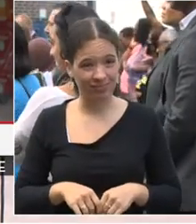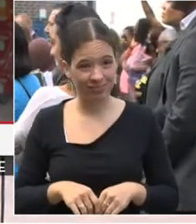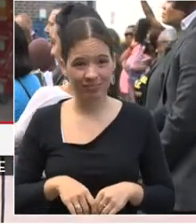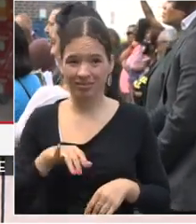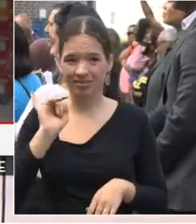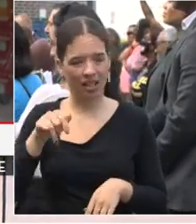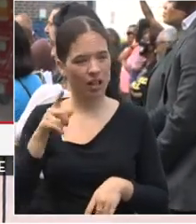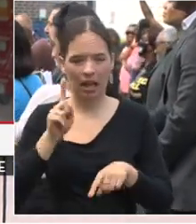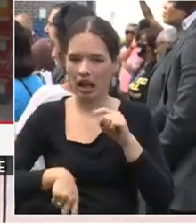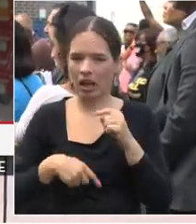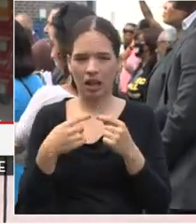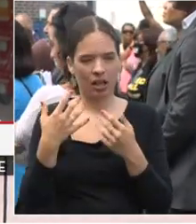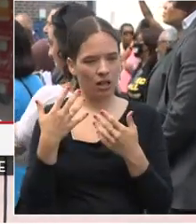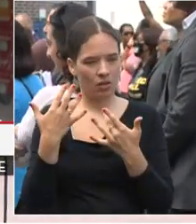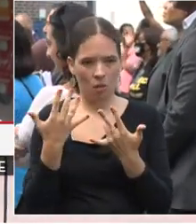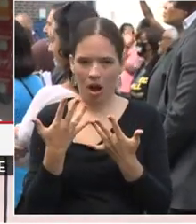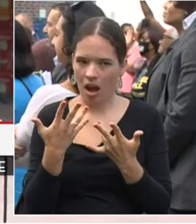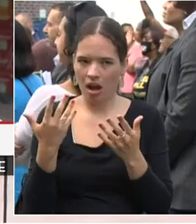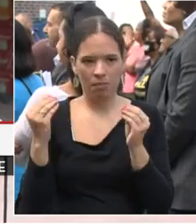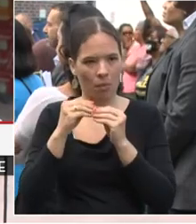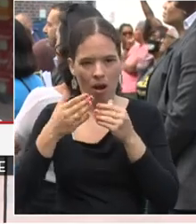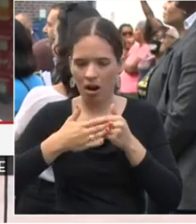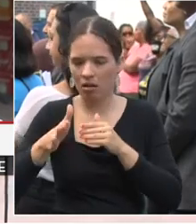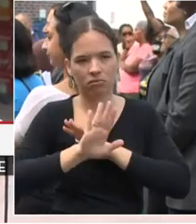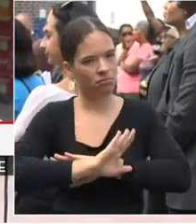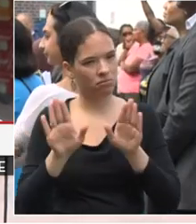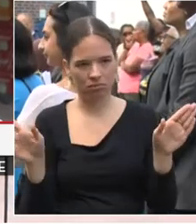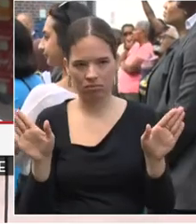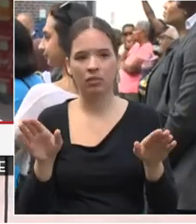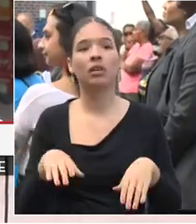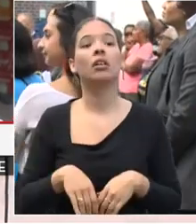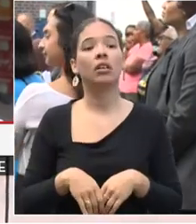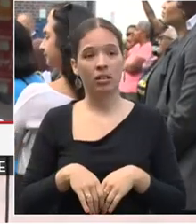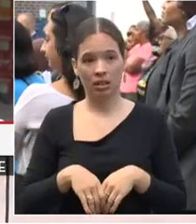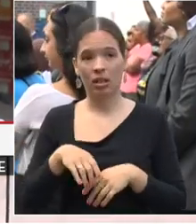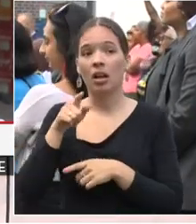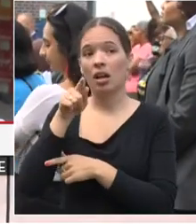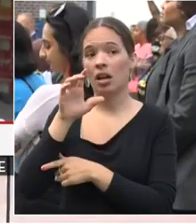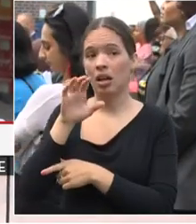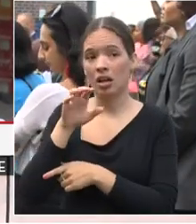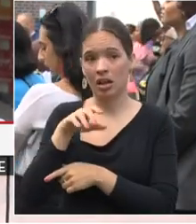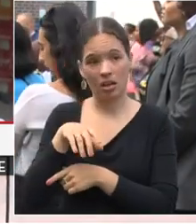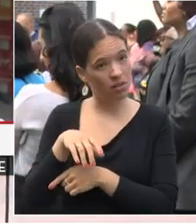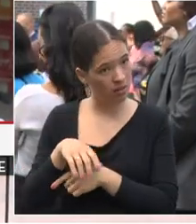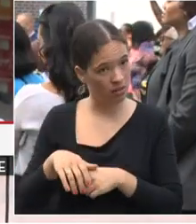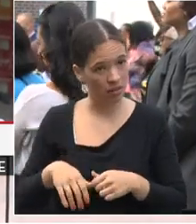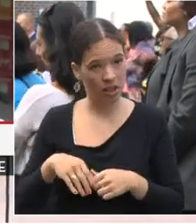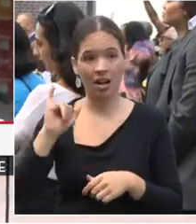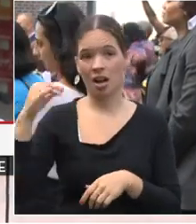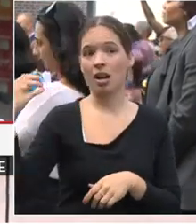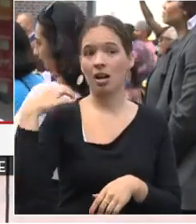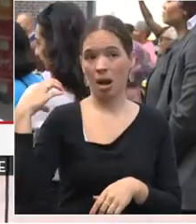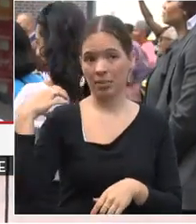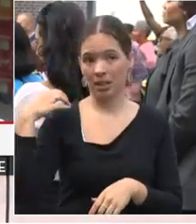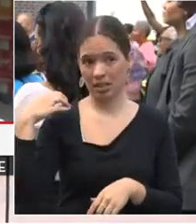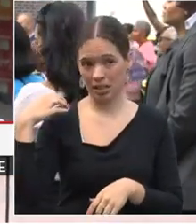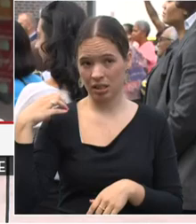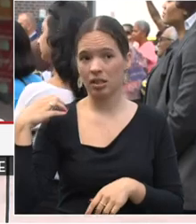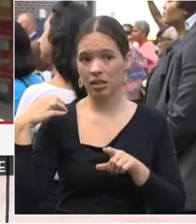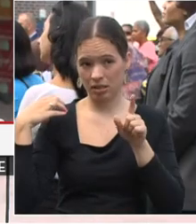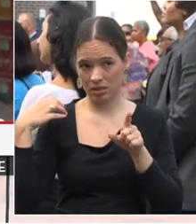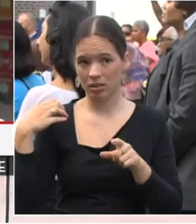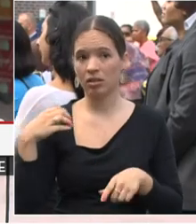one in Capitol Gateway. And we, with your council member, have ensured that